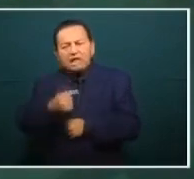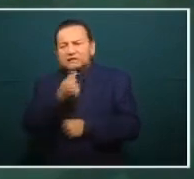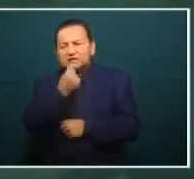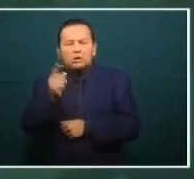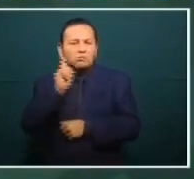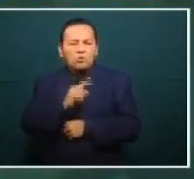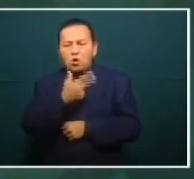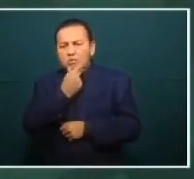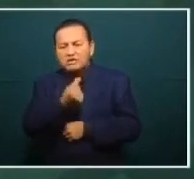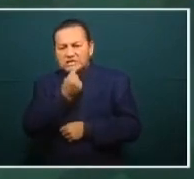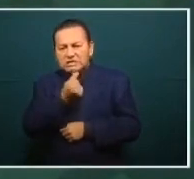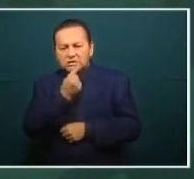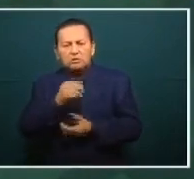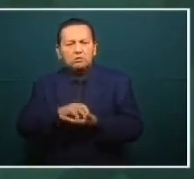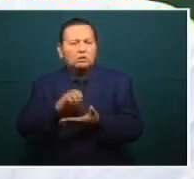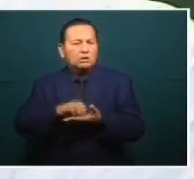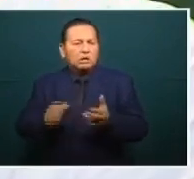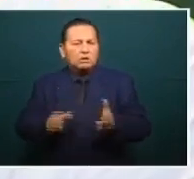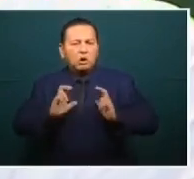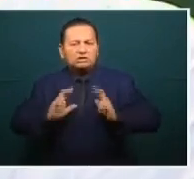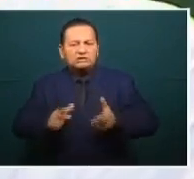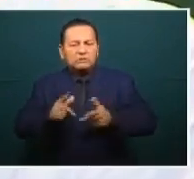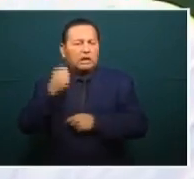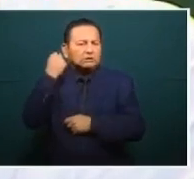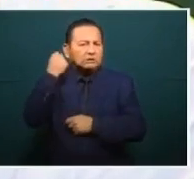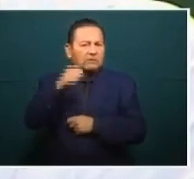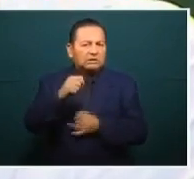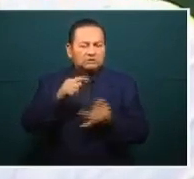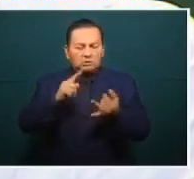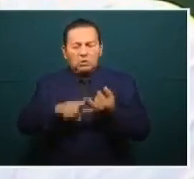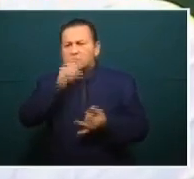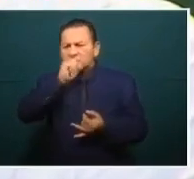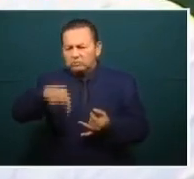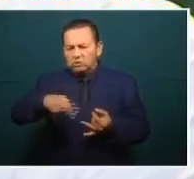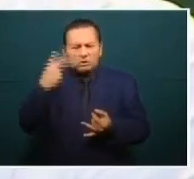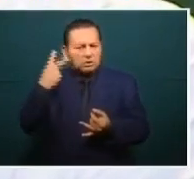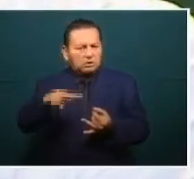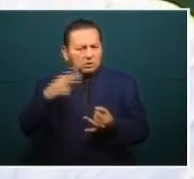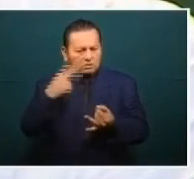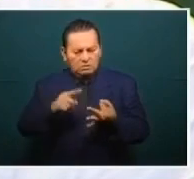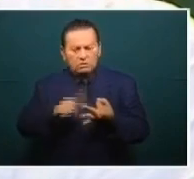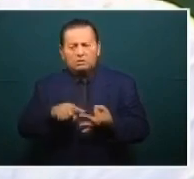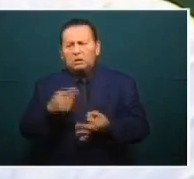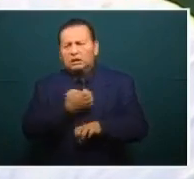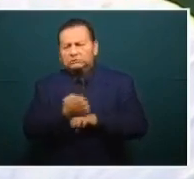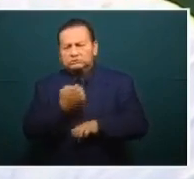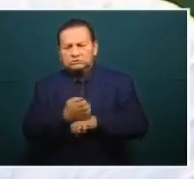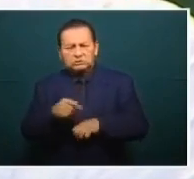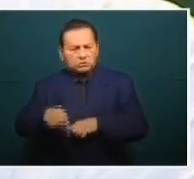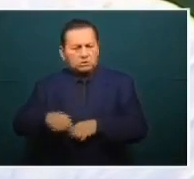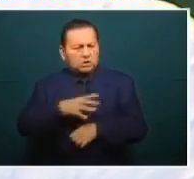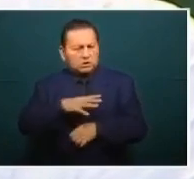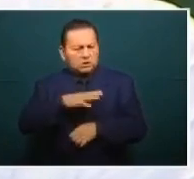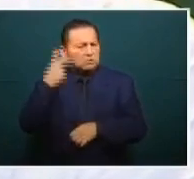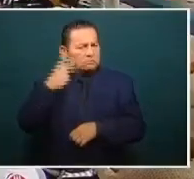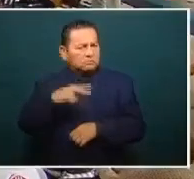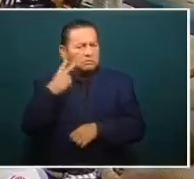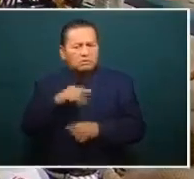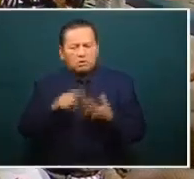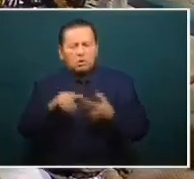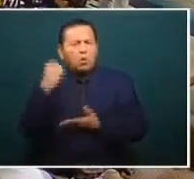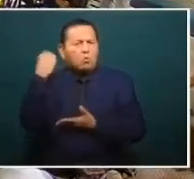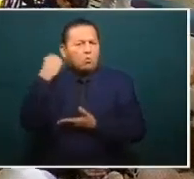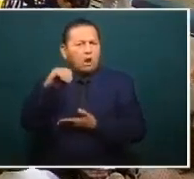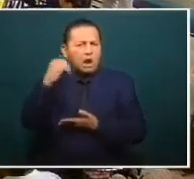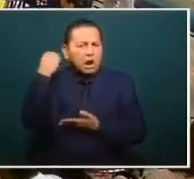the offices are intervening Chiapas, to protect the children mismo, en el in estado Chiapas, de Tabasco, Veracruz, en Oaxaca,